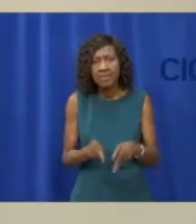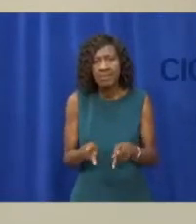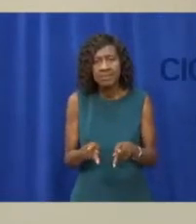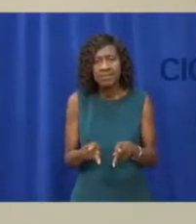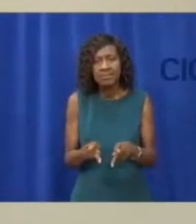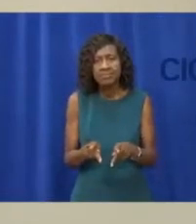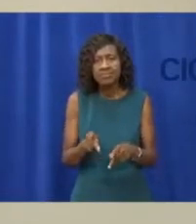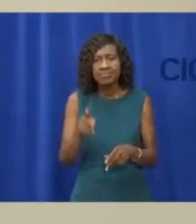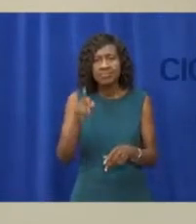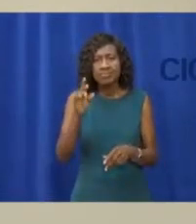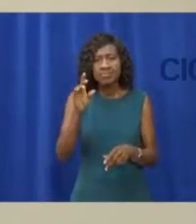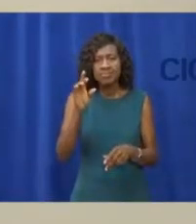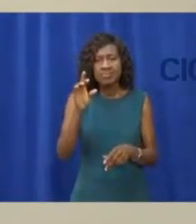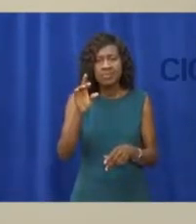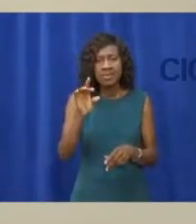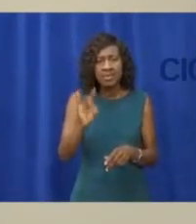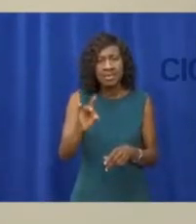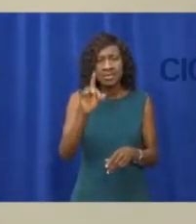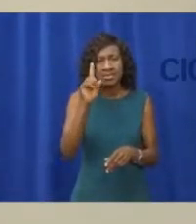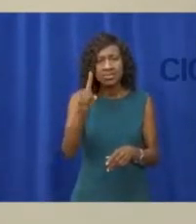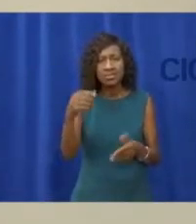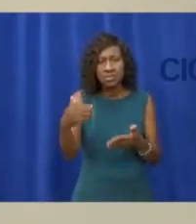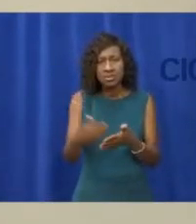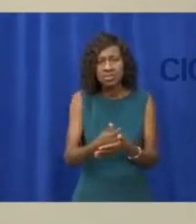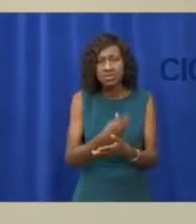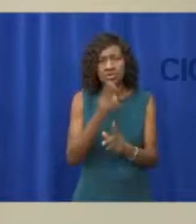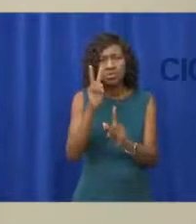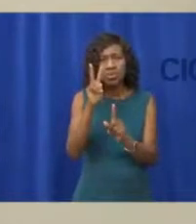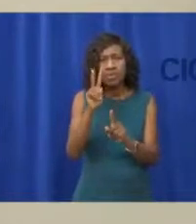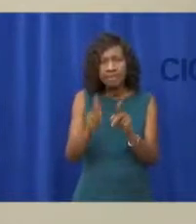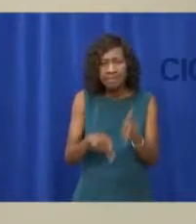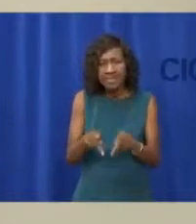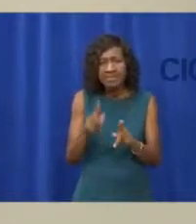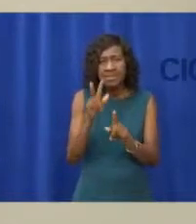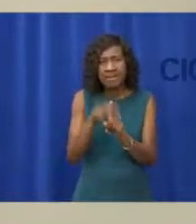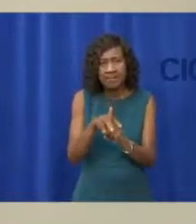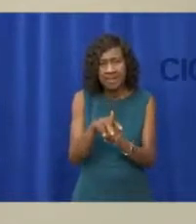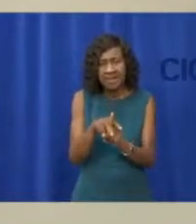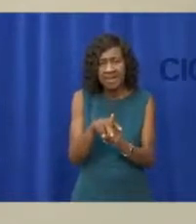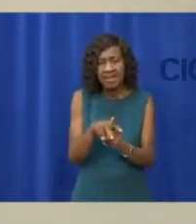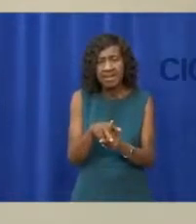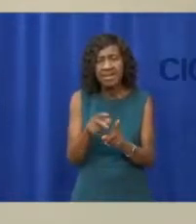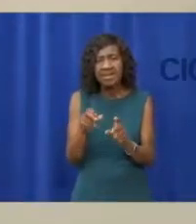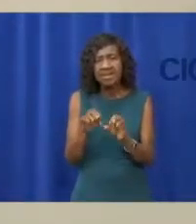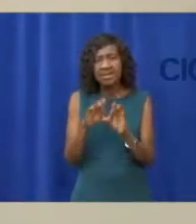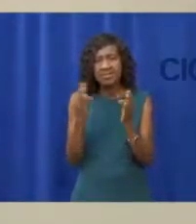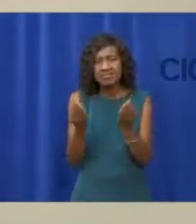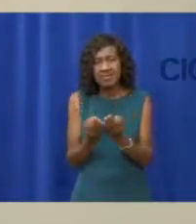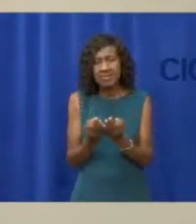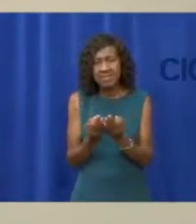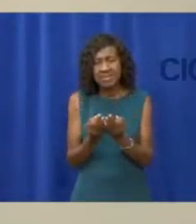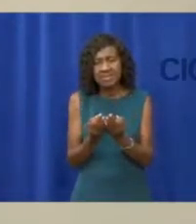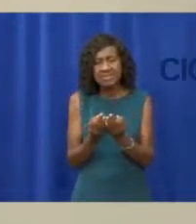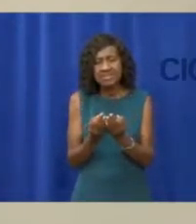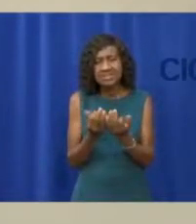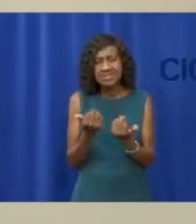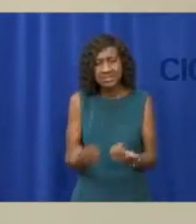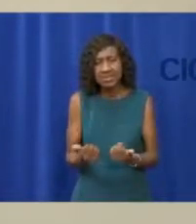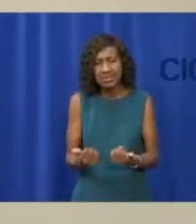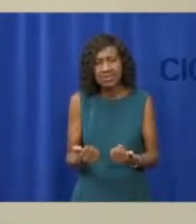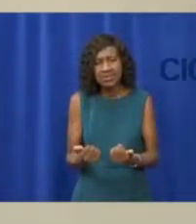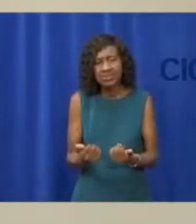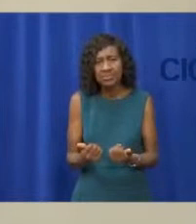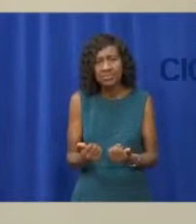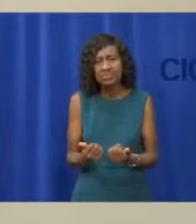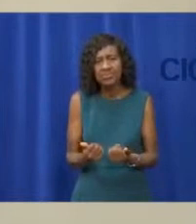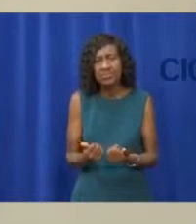We have 81 new applications for families which have been received and are being processed.